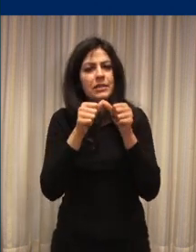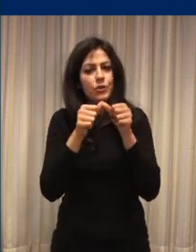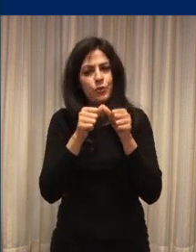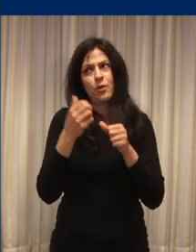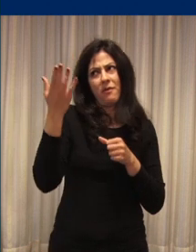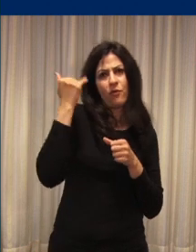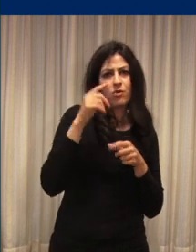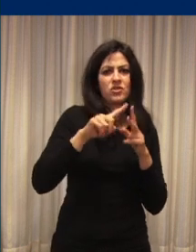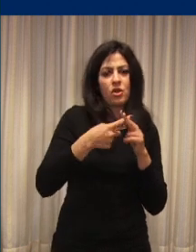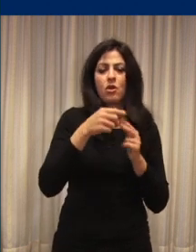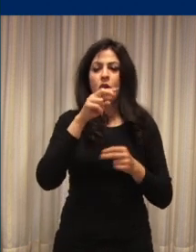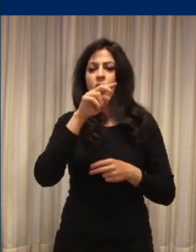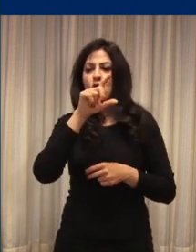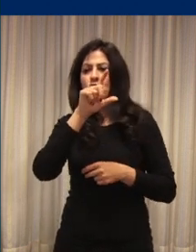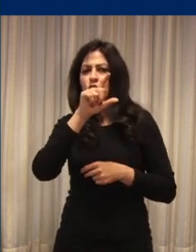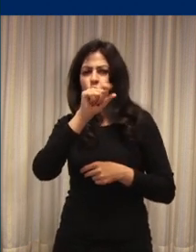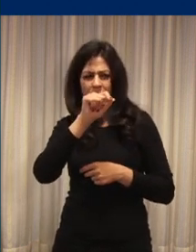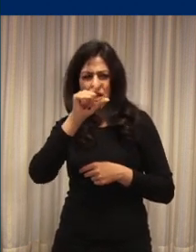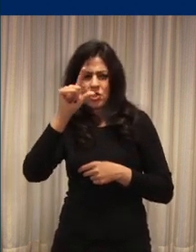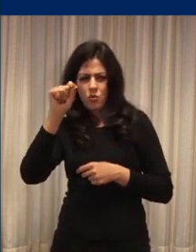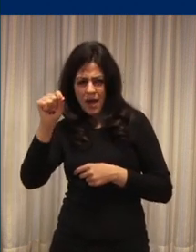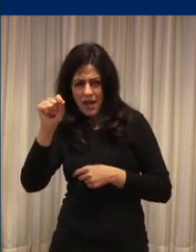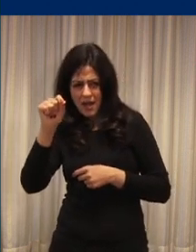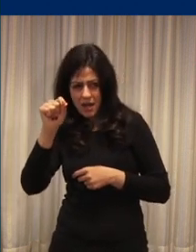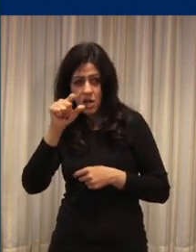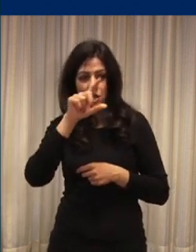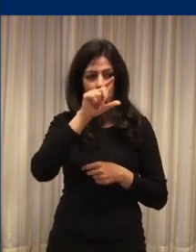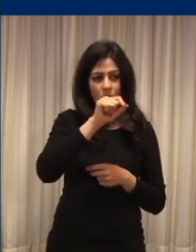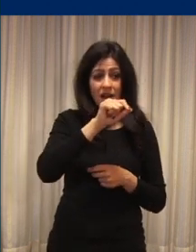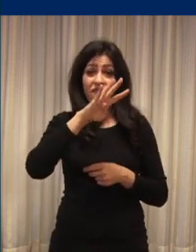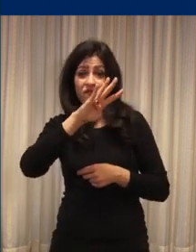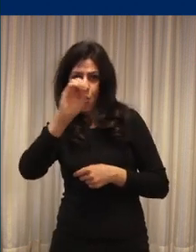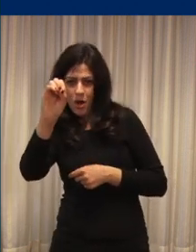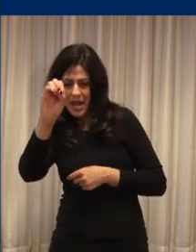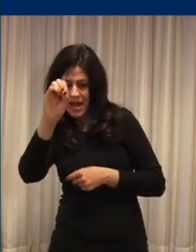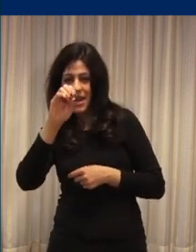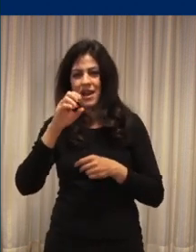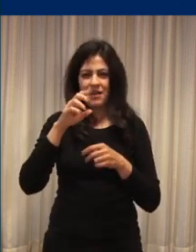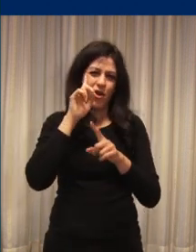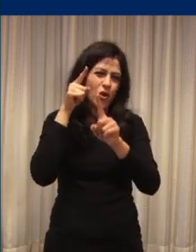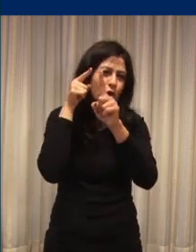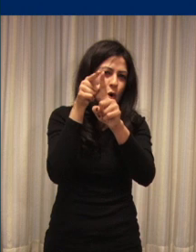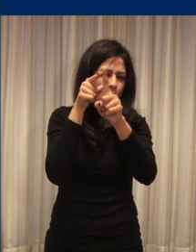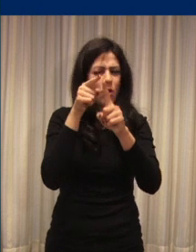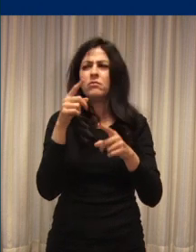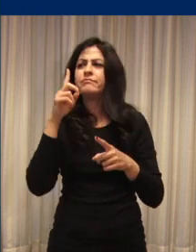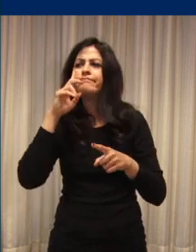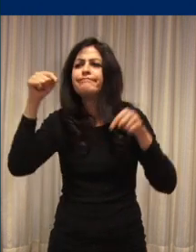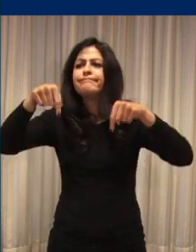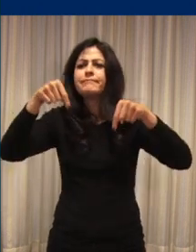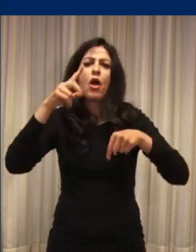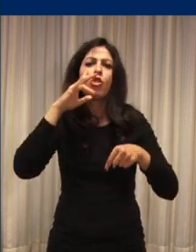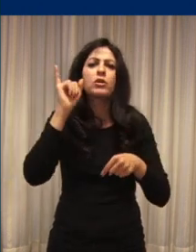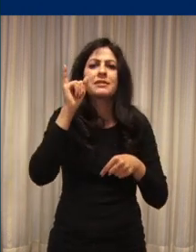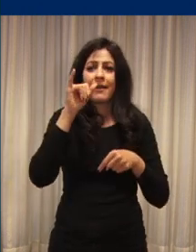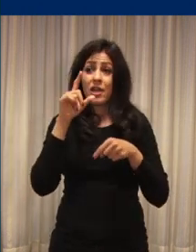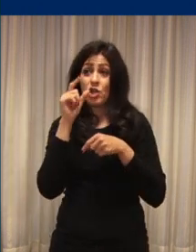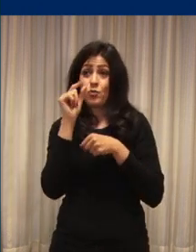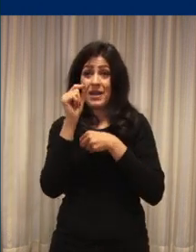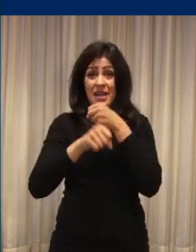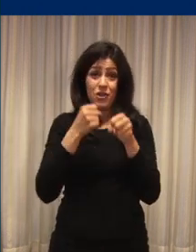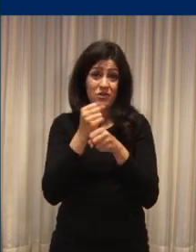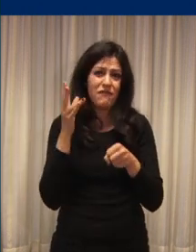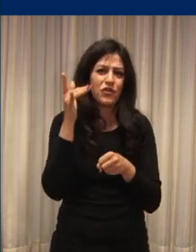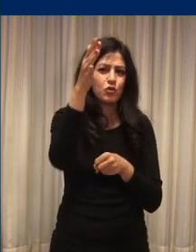initiative to really chart a future for what the economy should look like in 2040, 20 years out. We are going to continue that work.